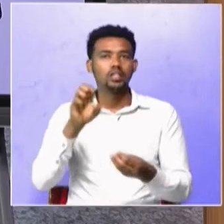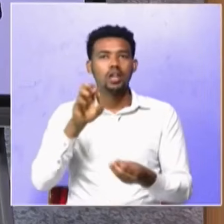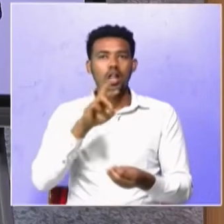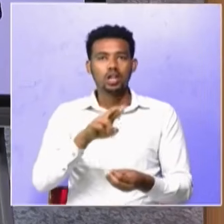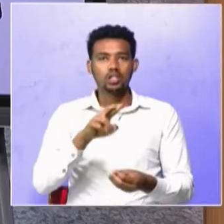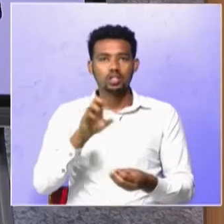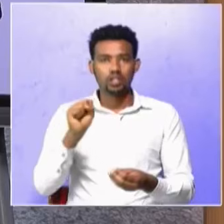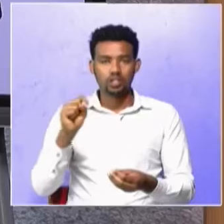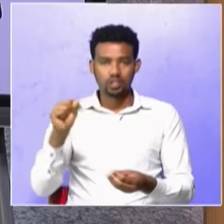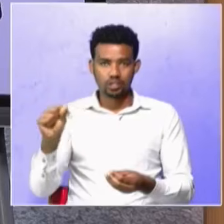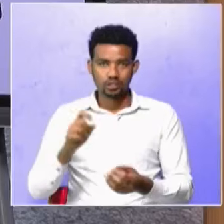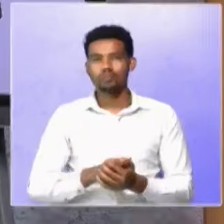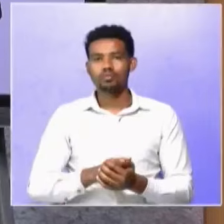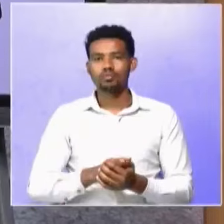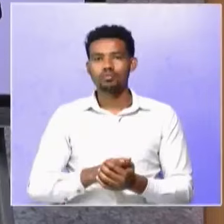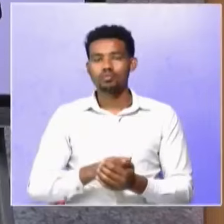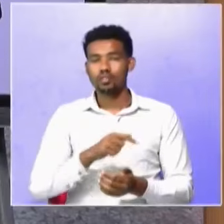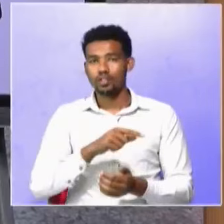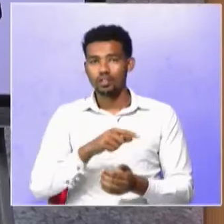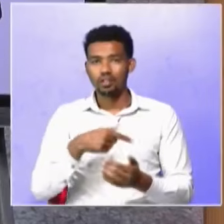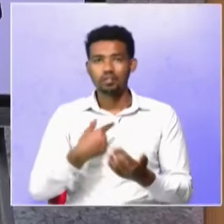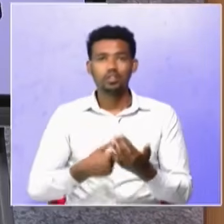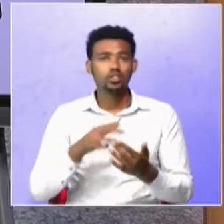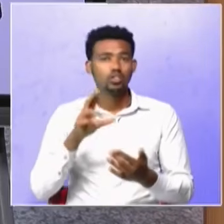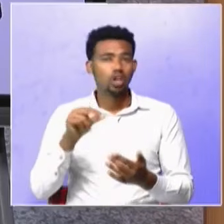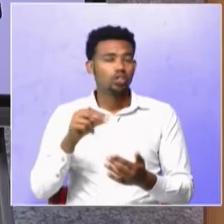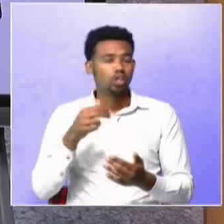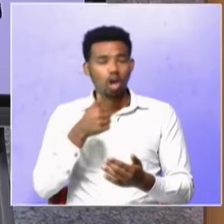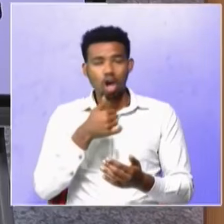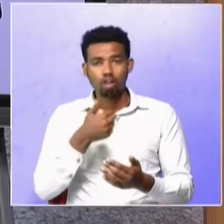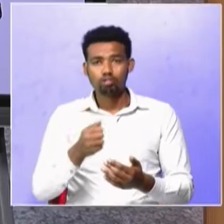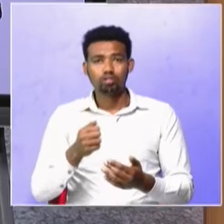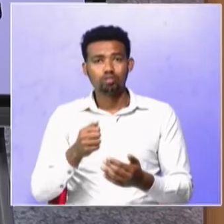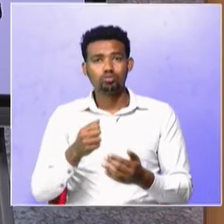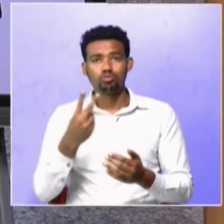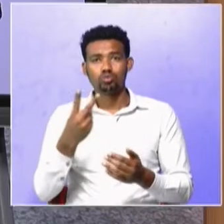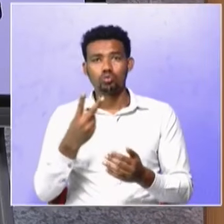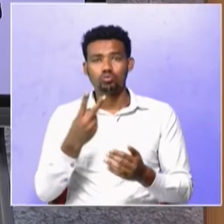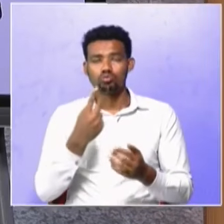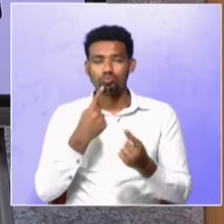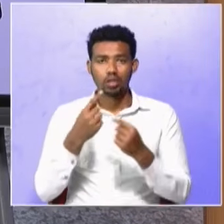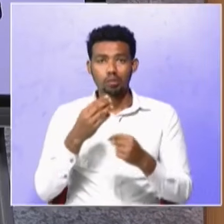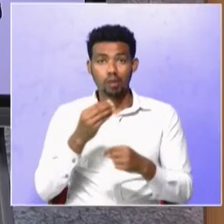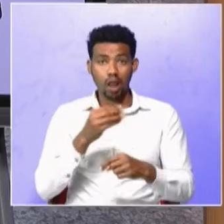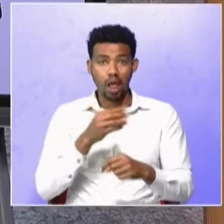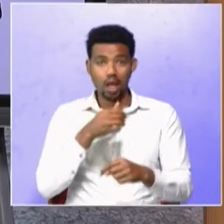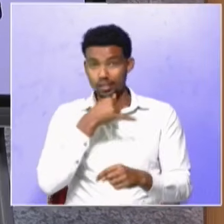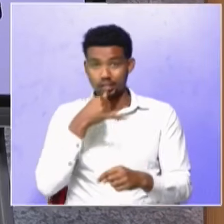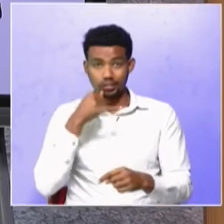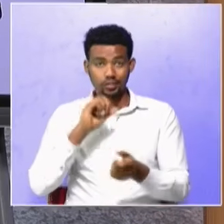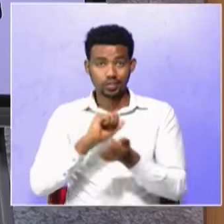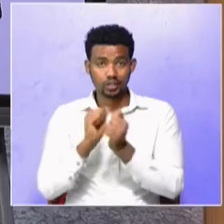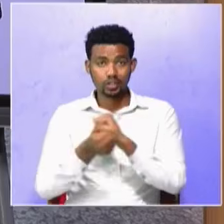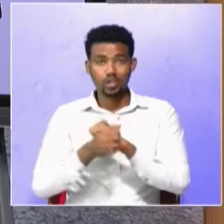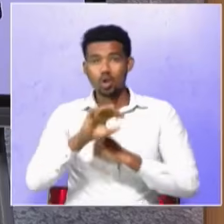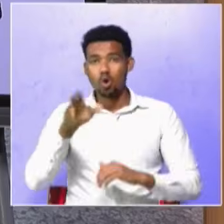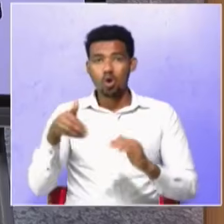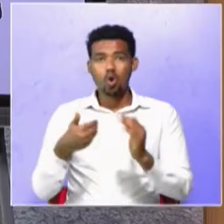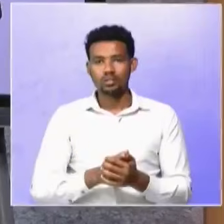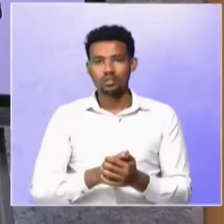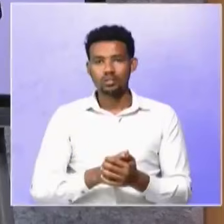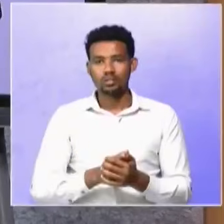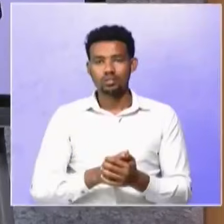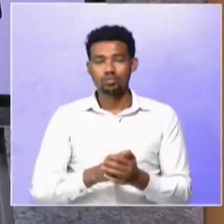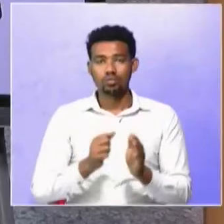or est. Even they are not also 2-syllable adjective. We are changing the whole